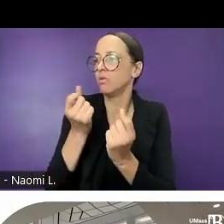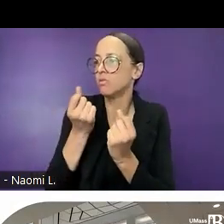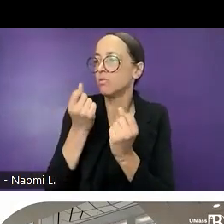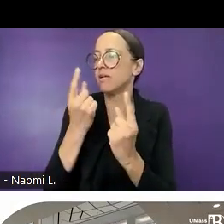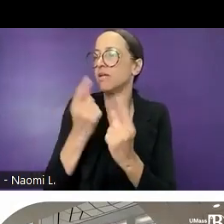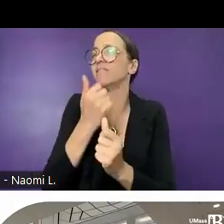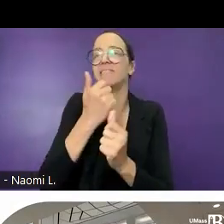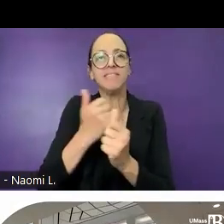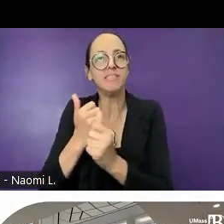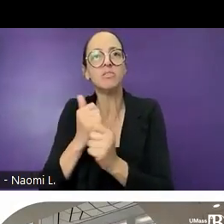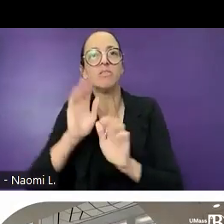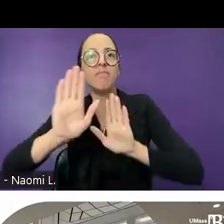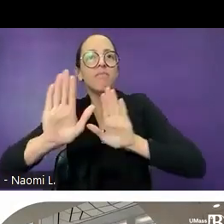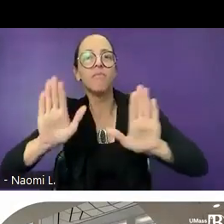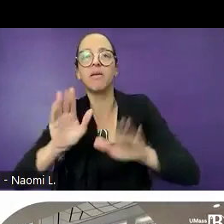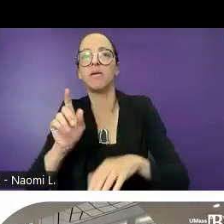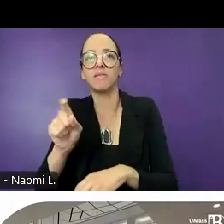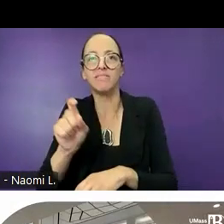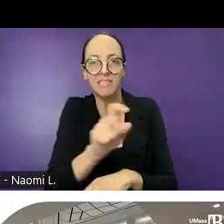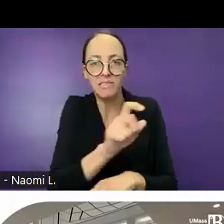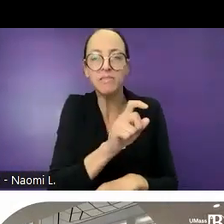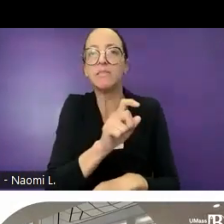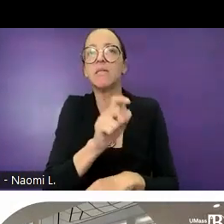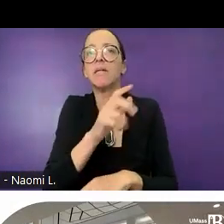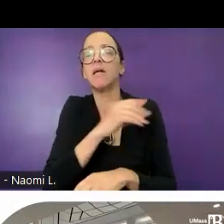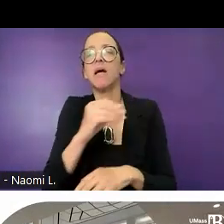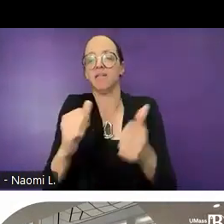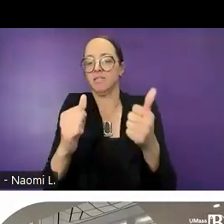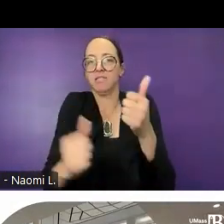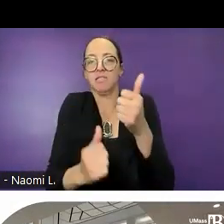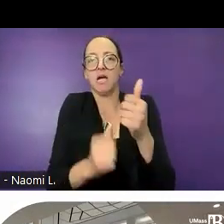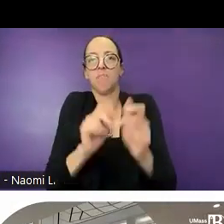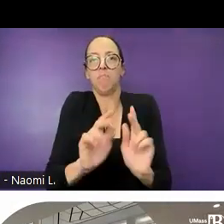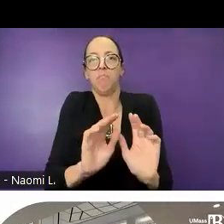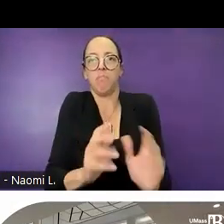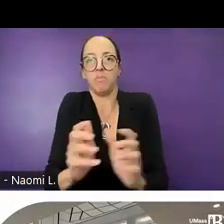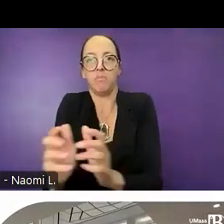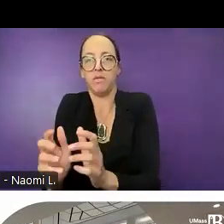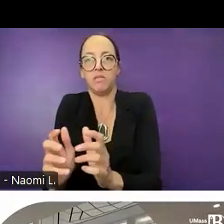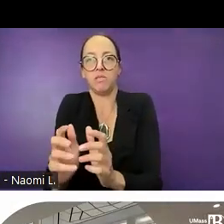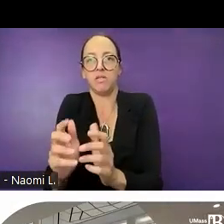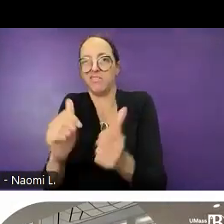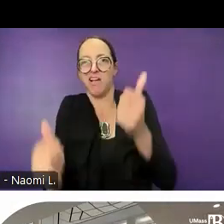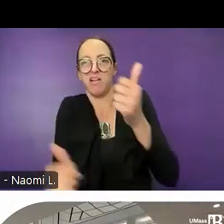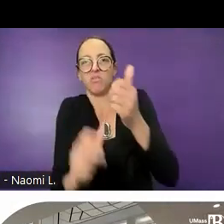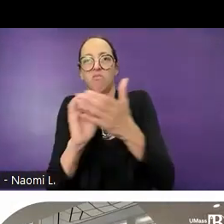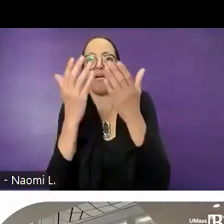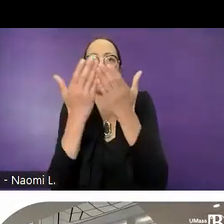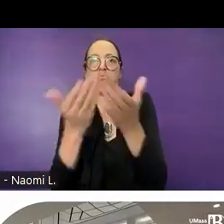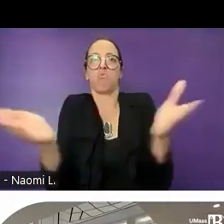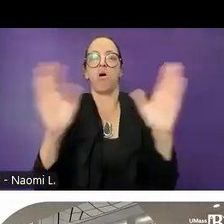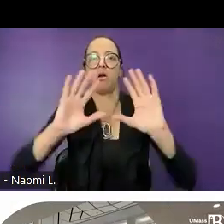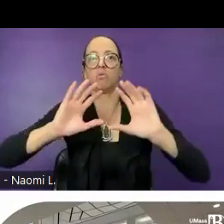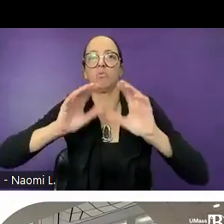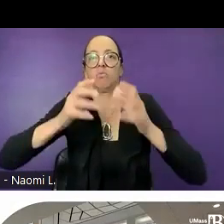subpopulations within that broad grouping, and also to begin to socialize and get input on